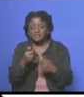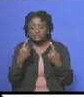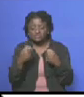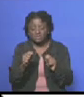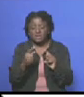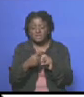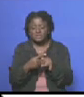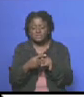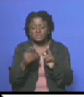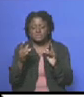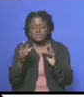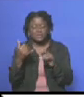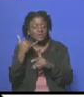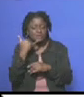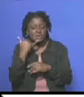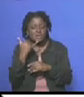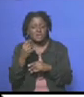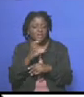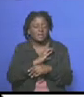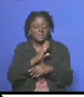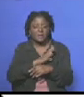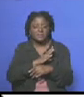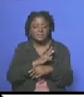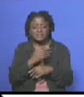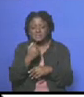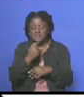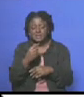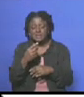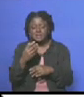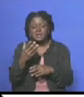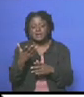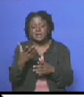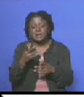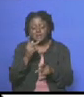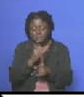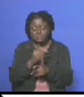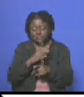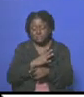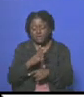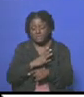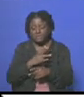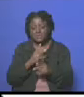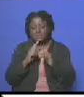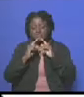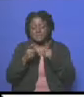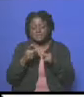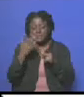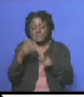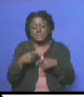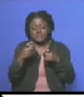on Urca's ruling. Officials told us that a formal statement on the matter would be issued shortly.